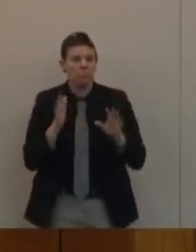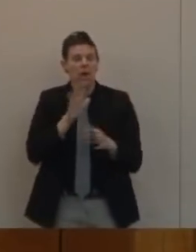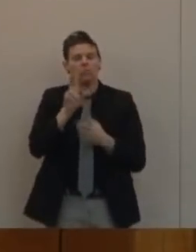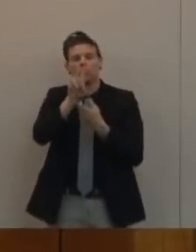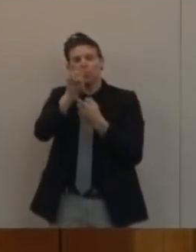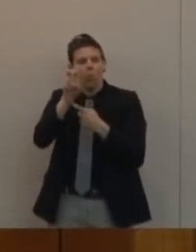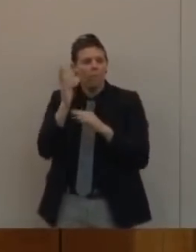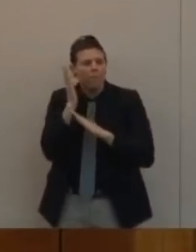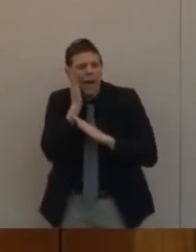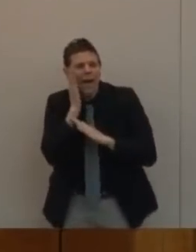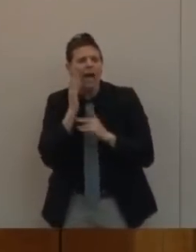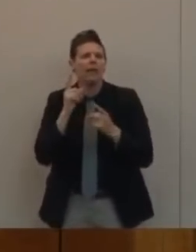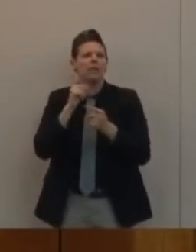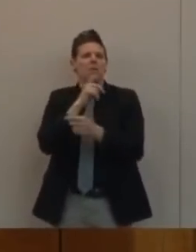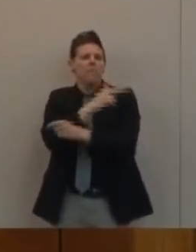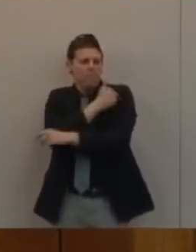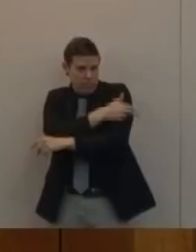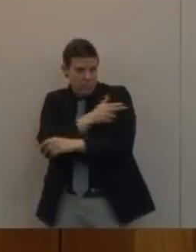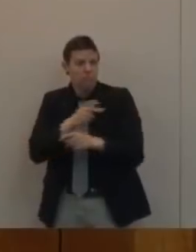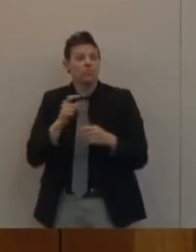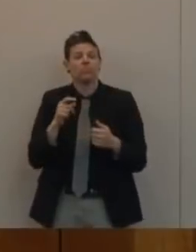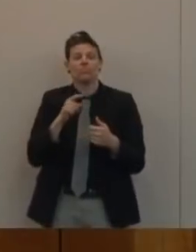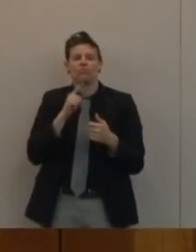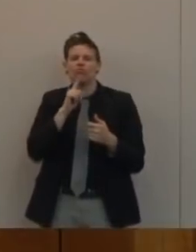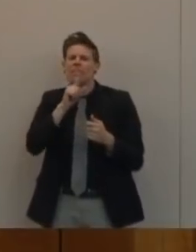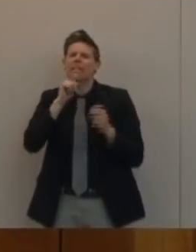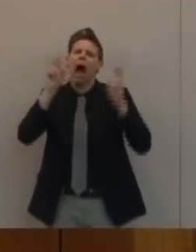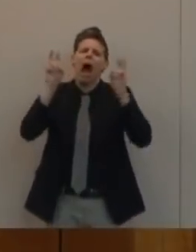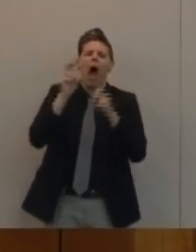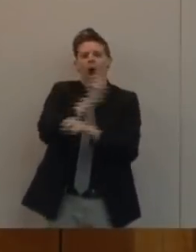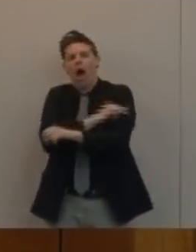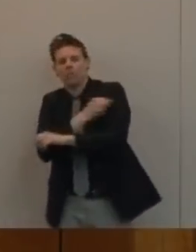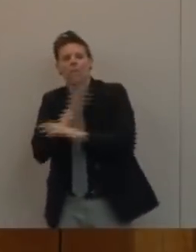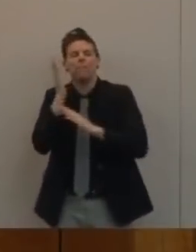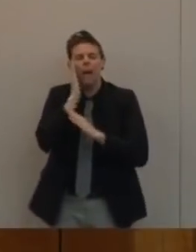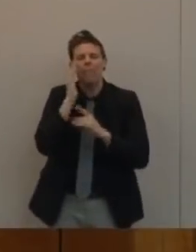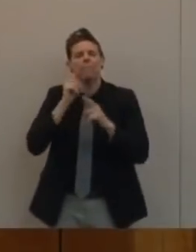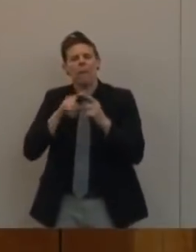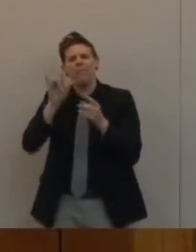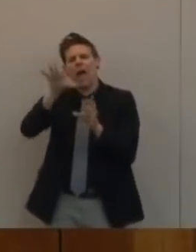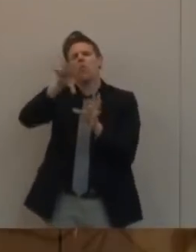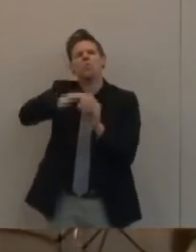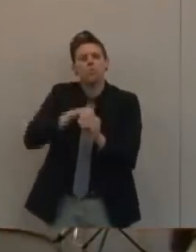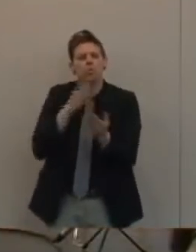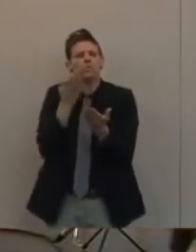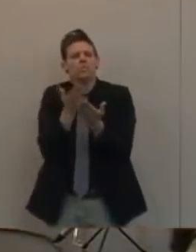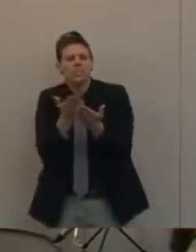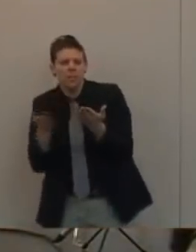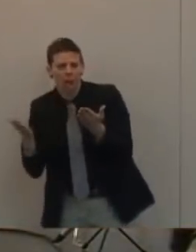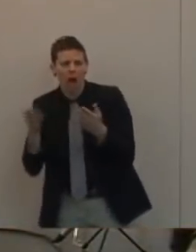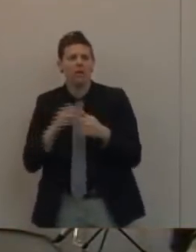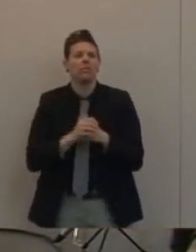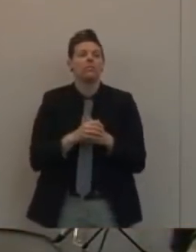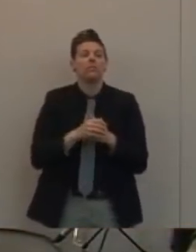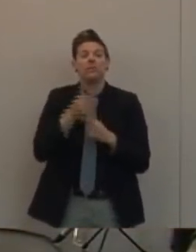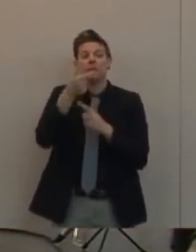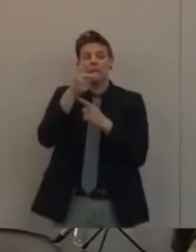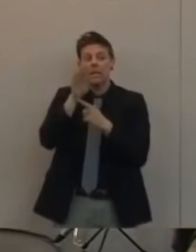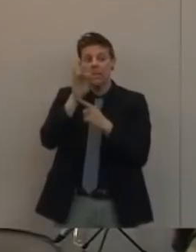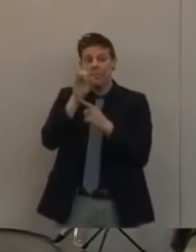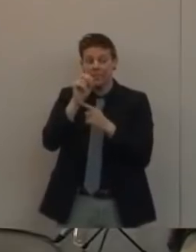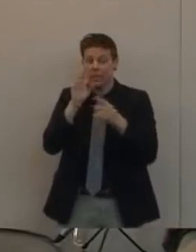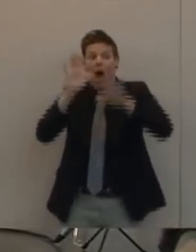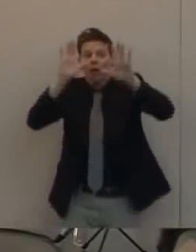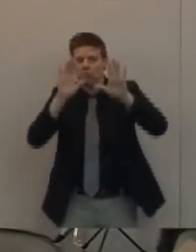be the equipment and supplies that we need for Gibson. All right, although I'm going to challenge the good doctor. Okay. They do